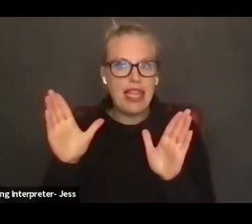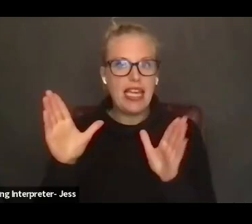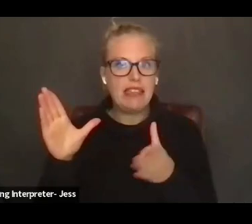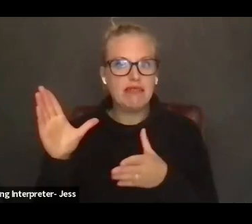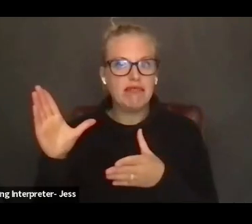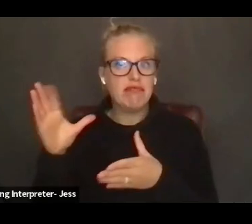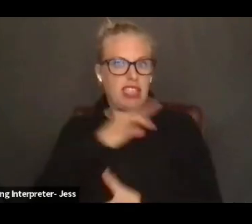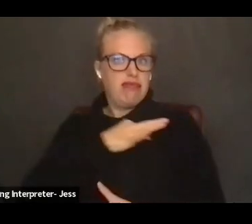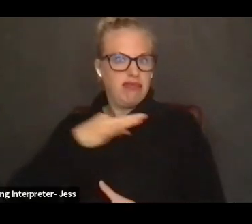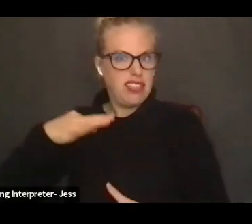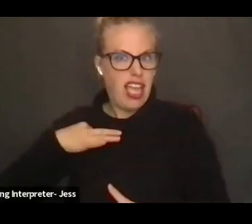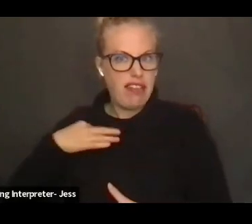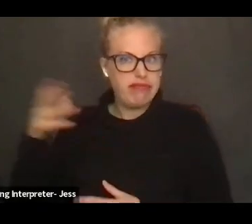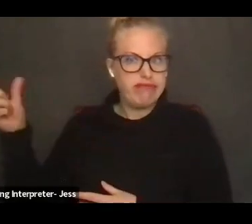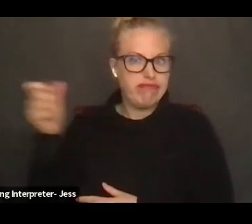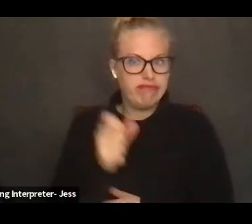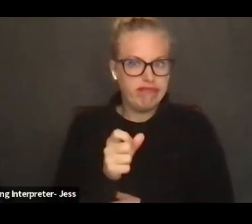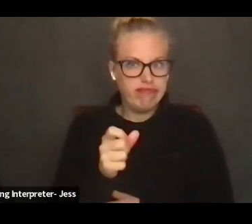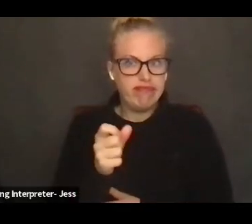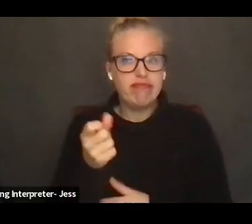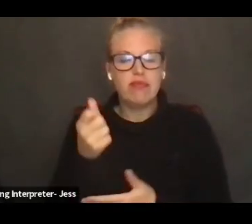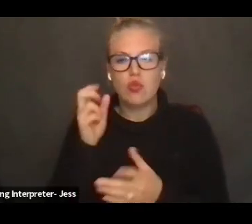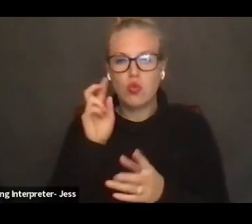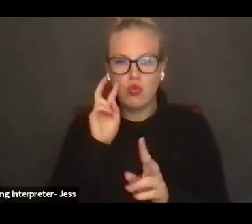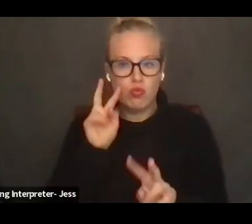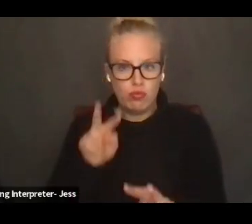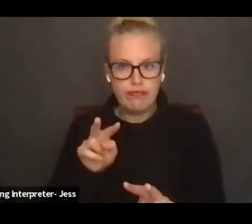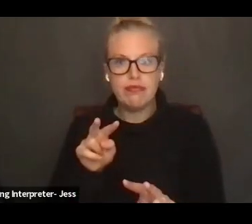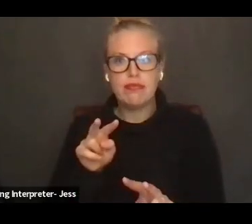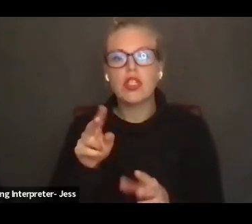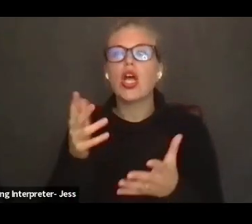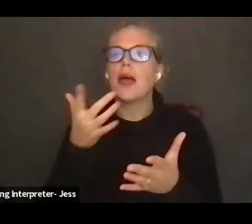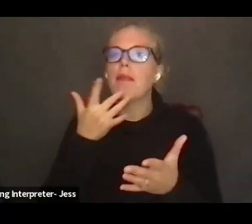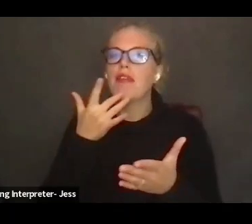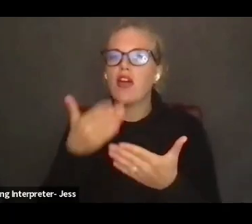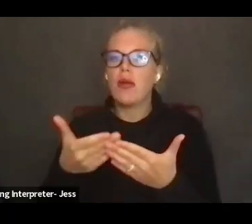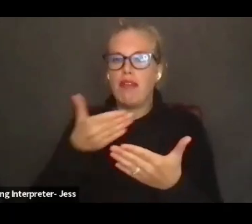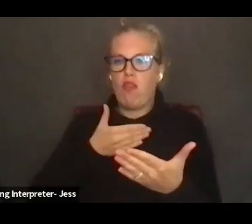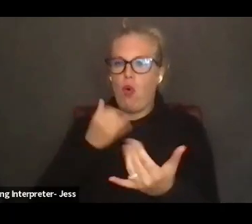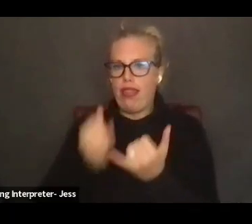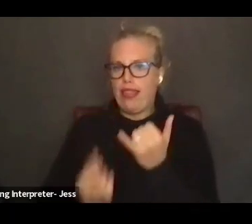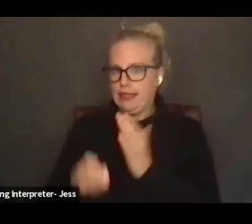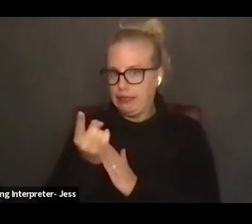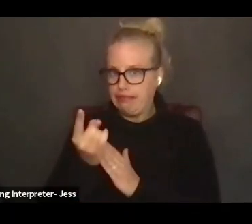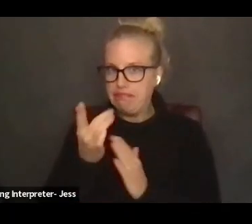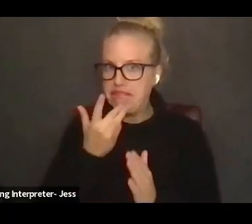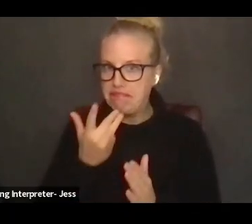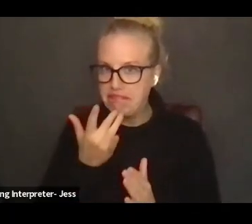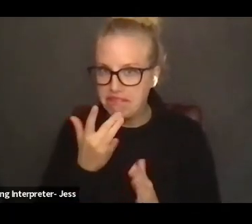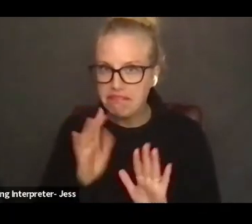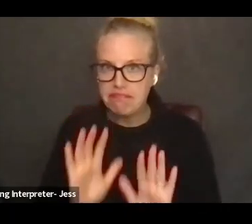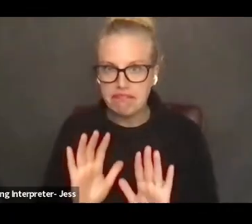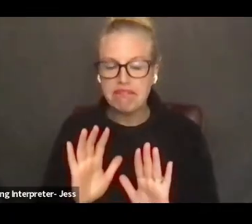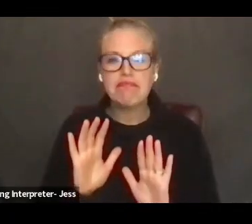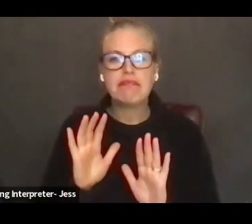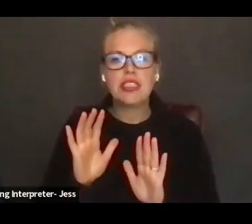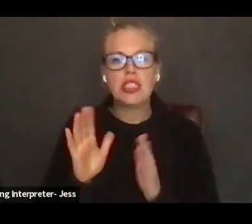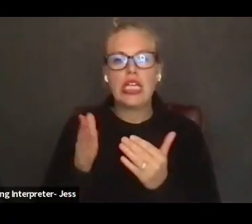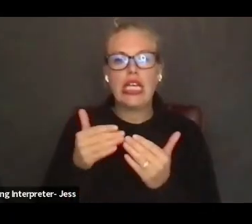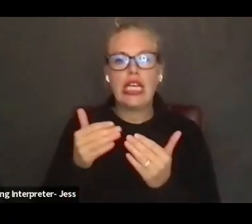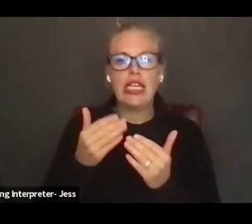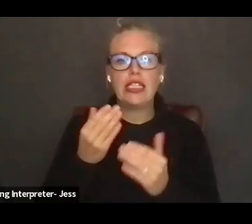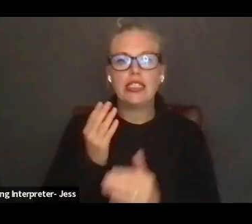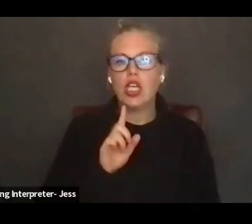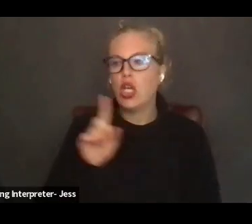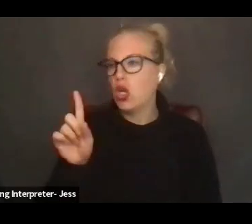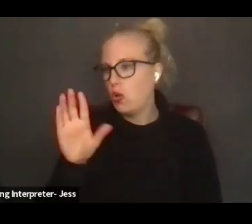so they can get one to you. Ideally, you want to do it before you need it last minute, so you can easily go to your bank